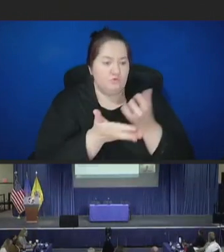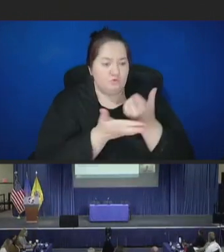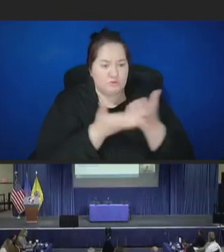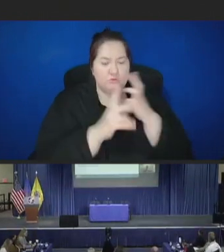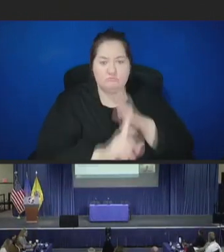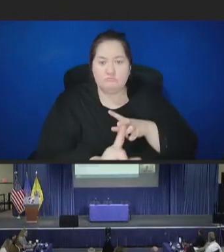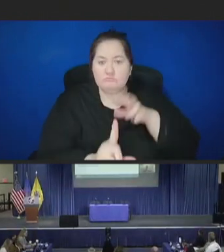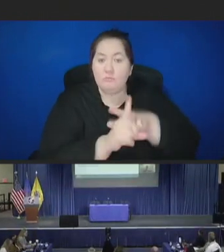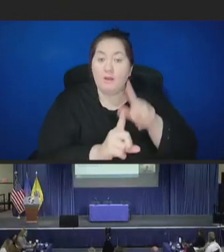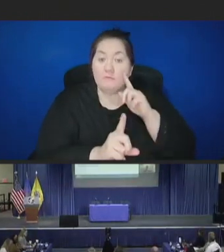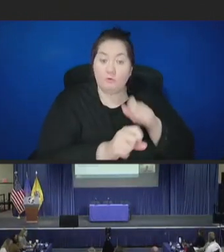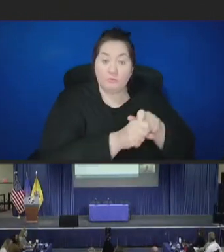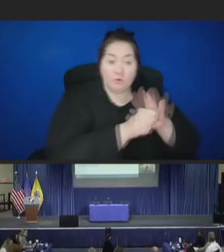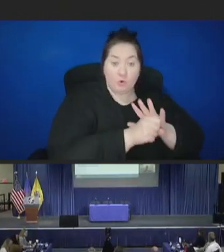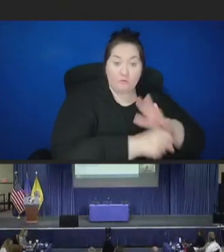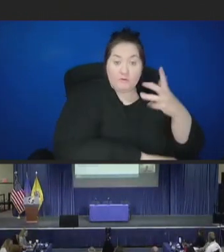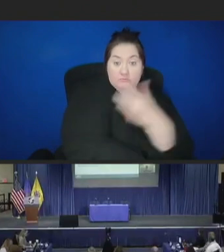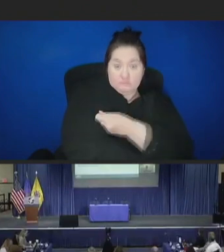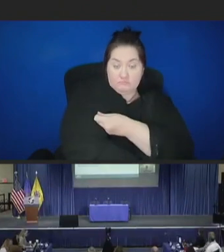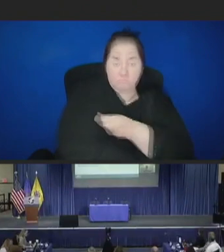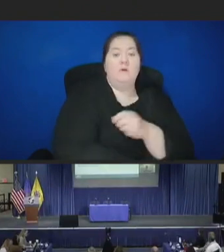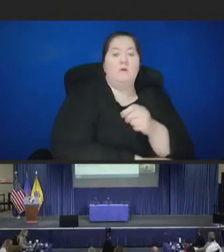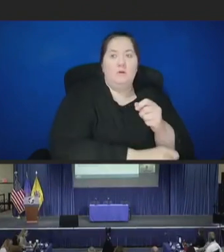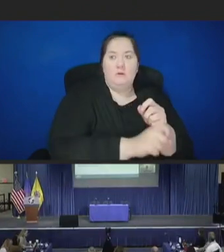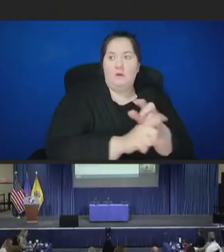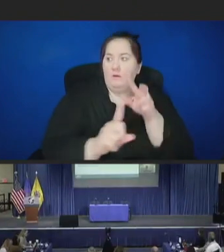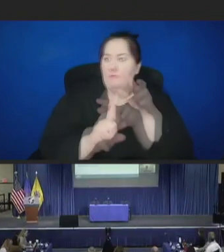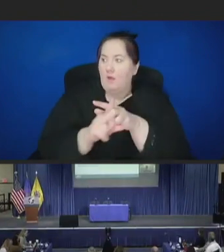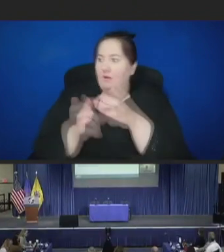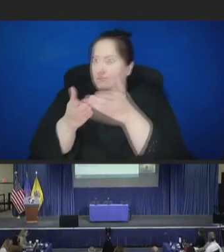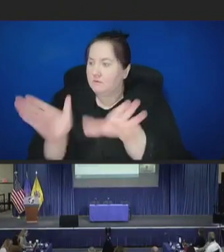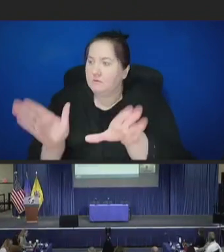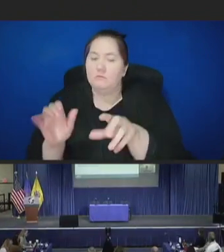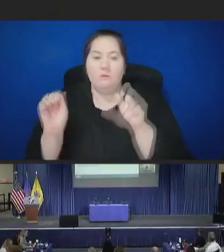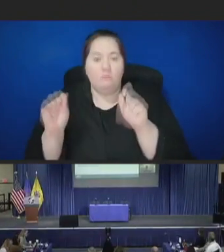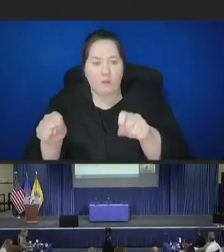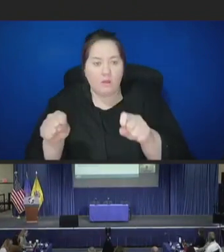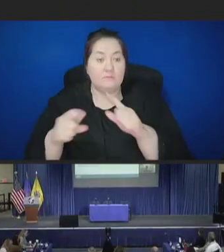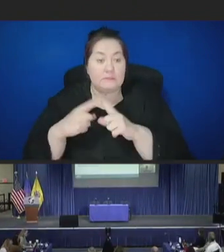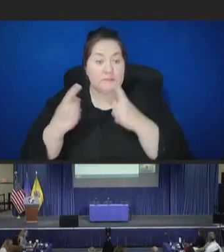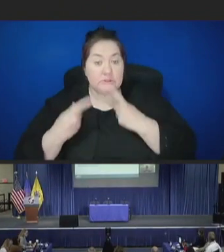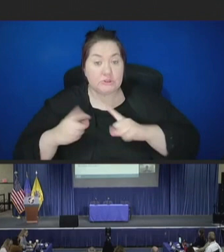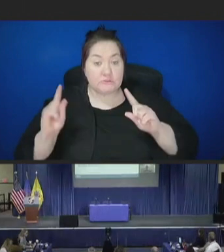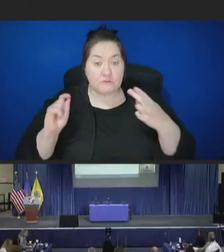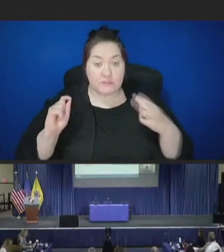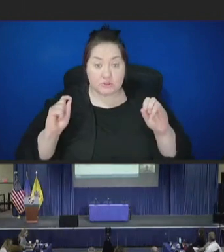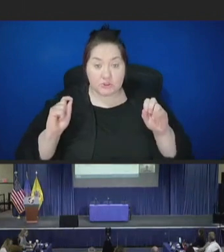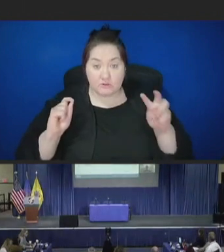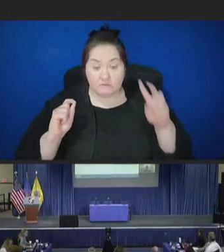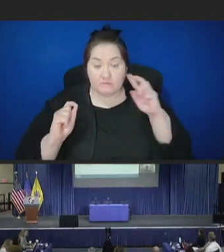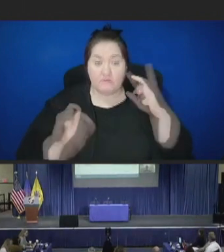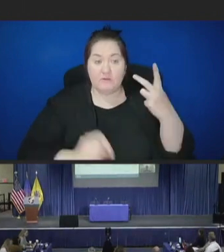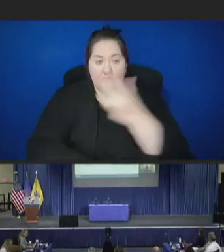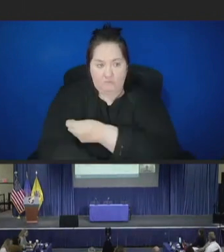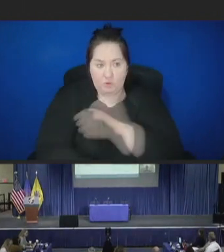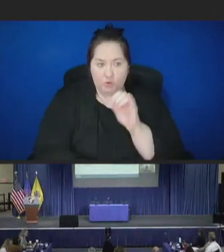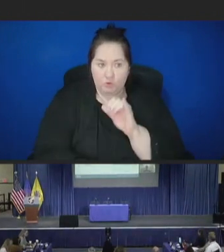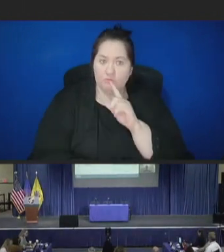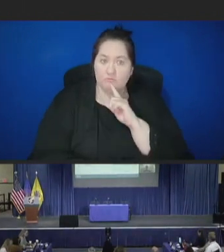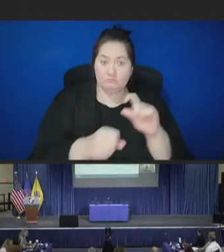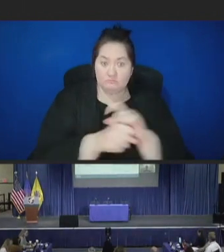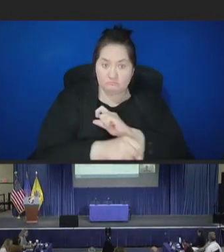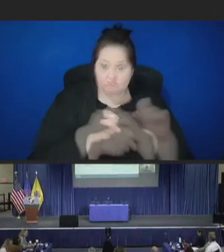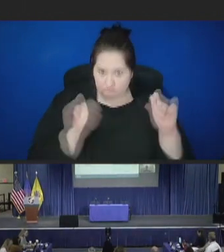that COVID-19 vaccines have brought to the world to make the possibility of achieving an HIV vaccine a